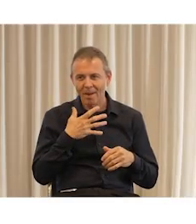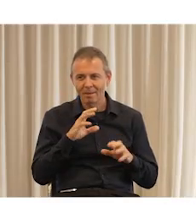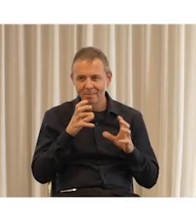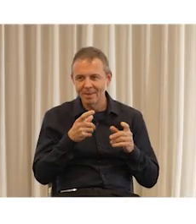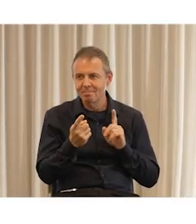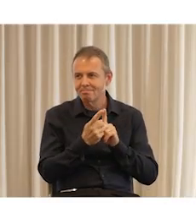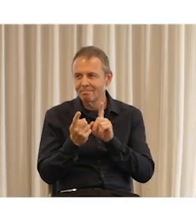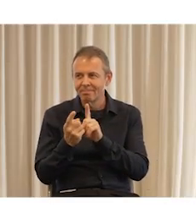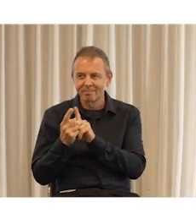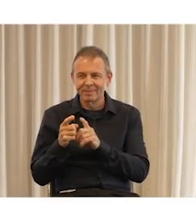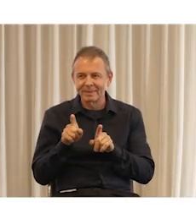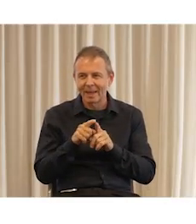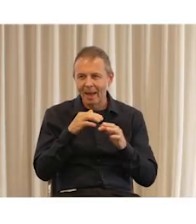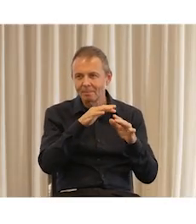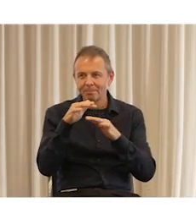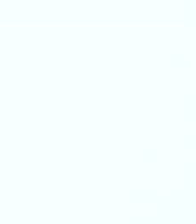own age.